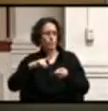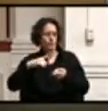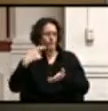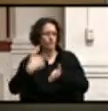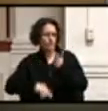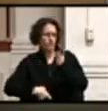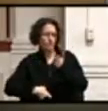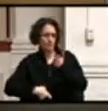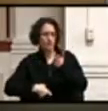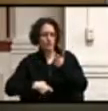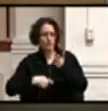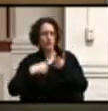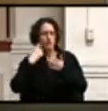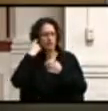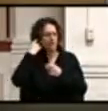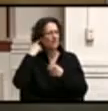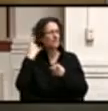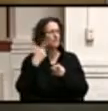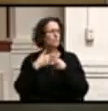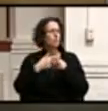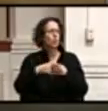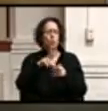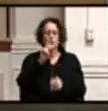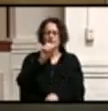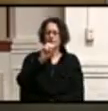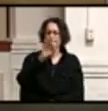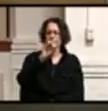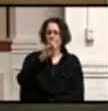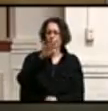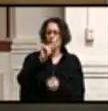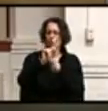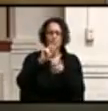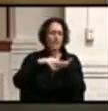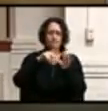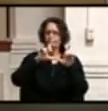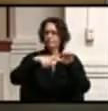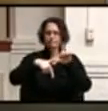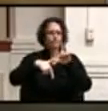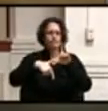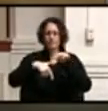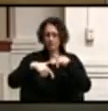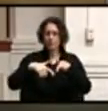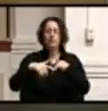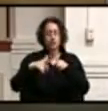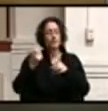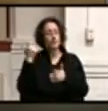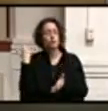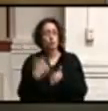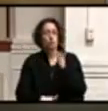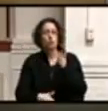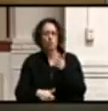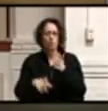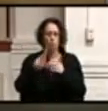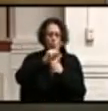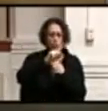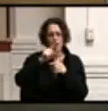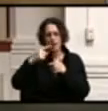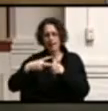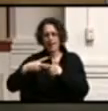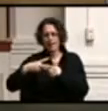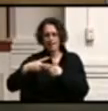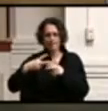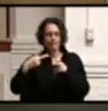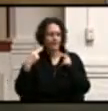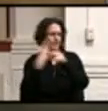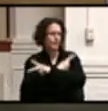quite understand, that is 1.5 times the license instead of twice the license. But we're looking for some